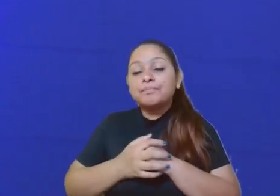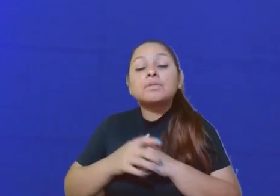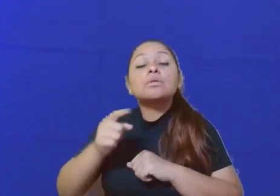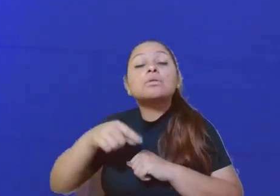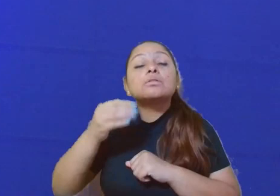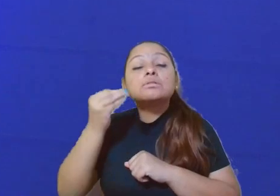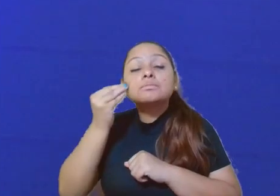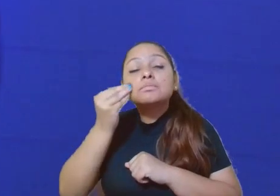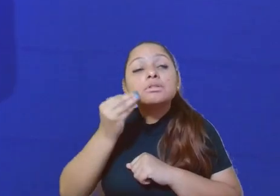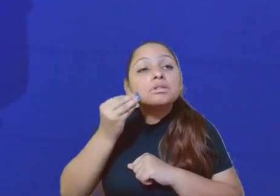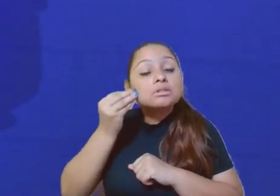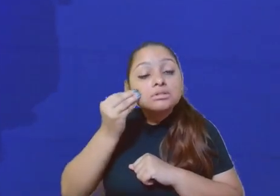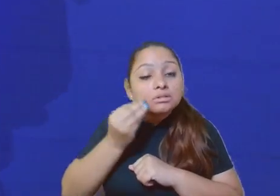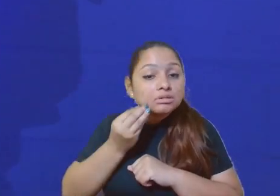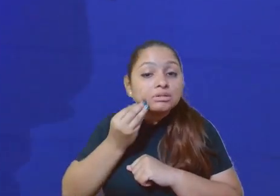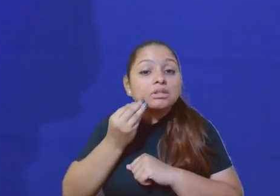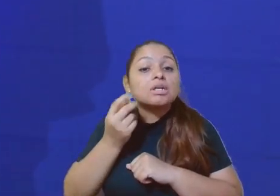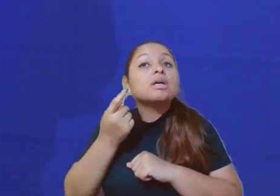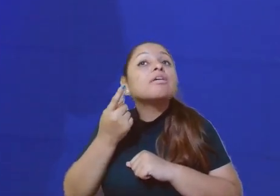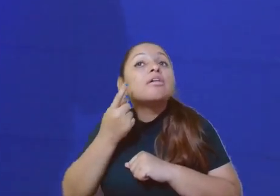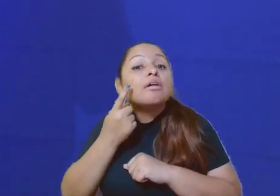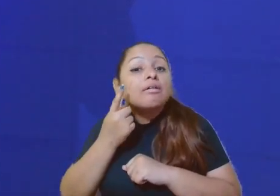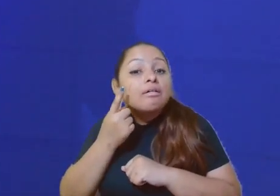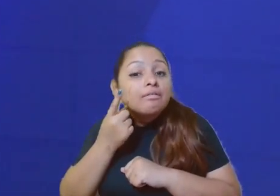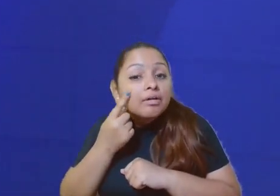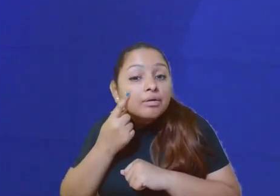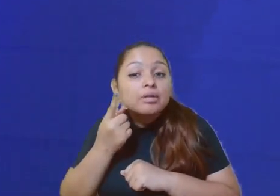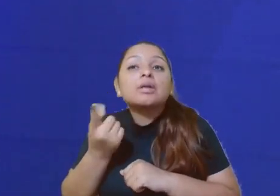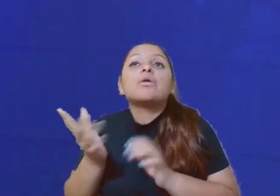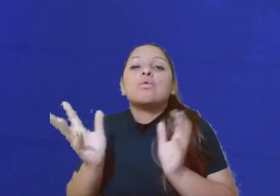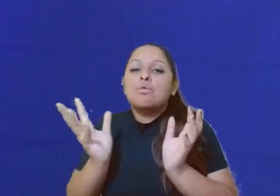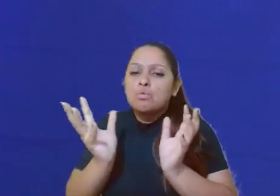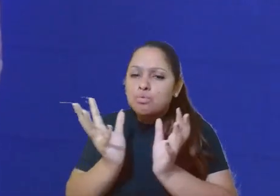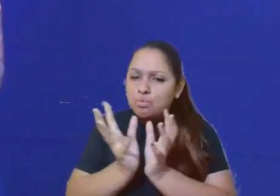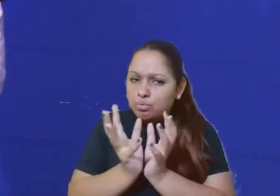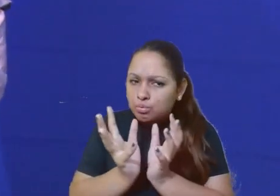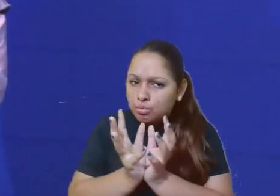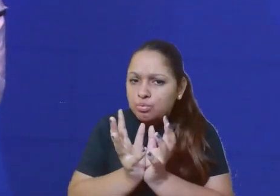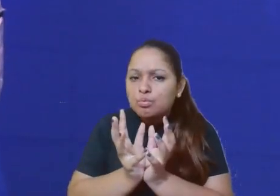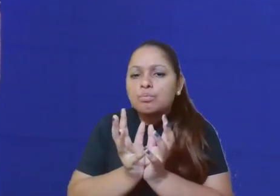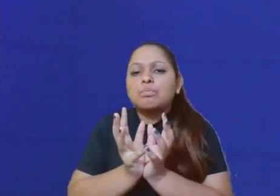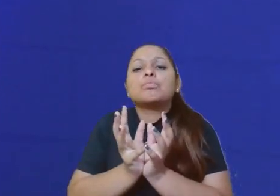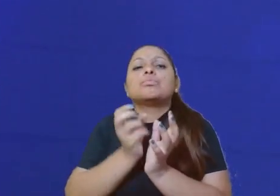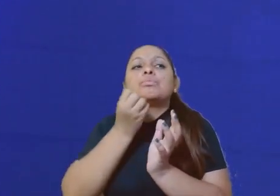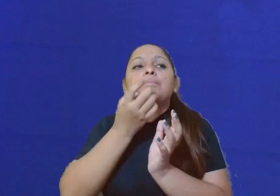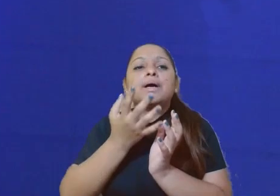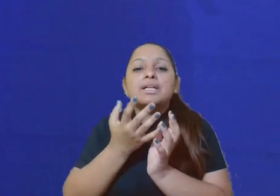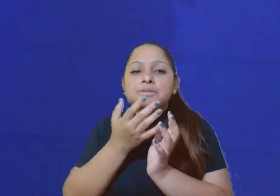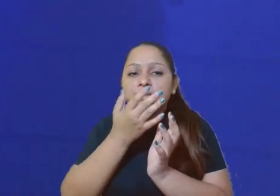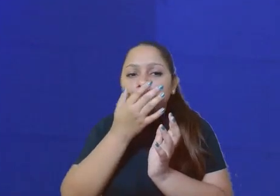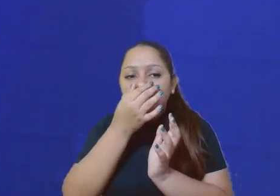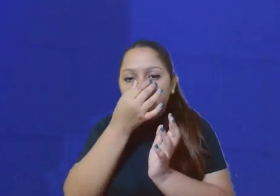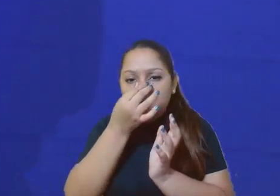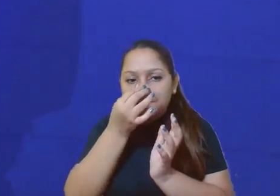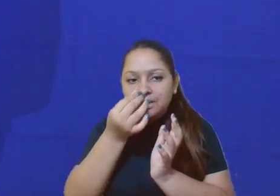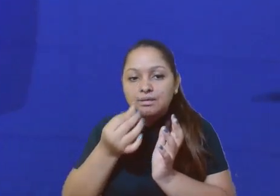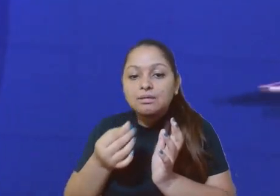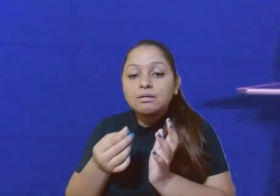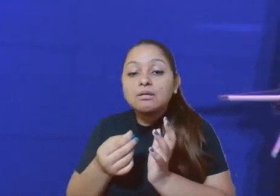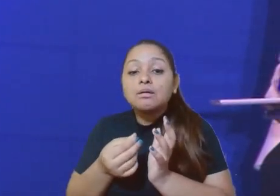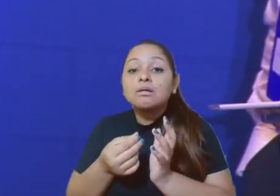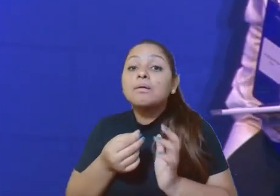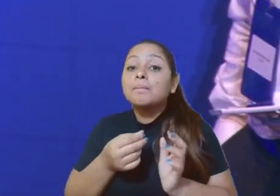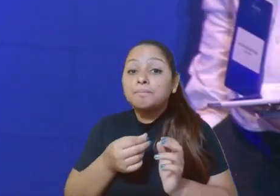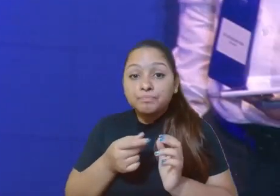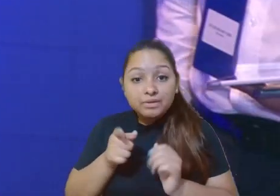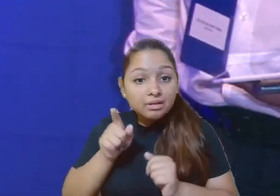these situations that we have is to bring an ad hoc group to assess the projects, so it can be